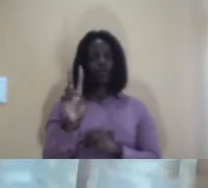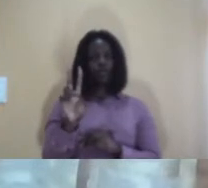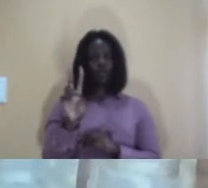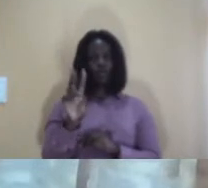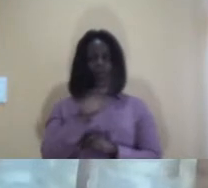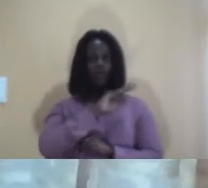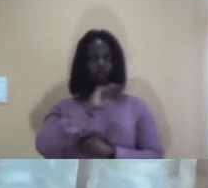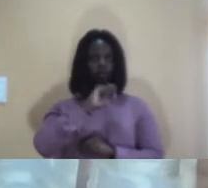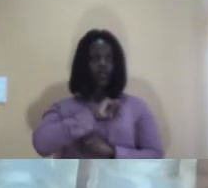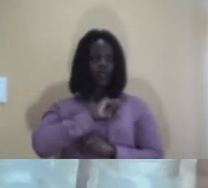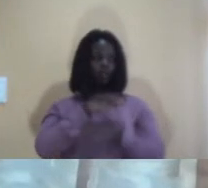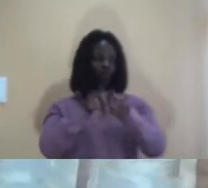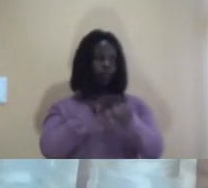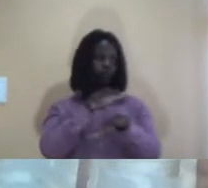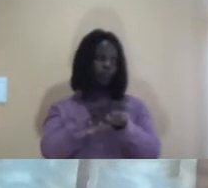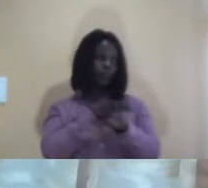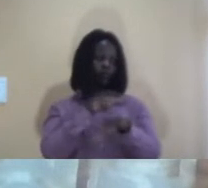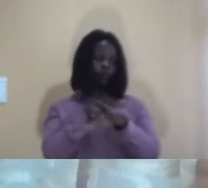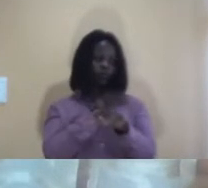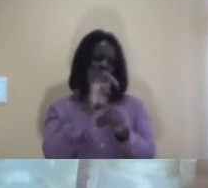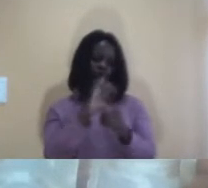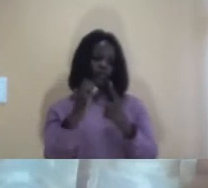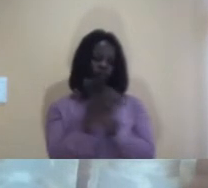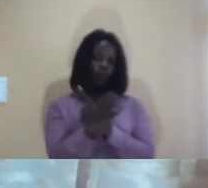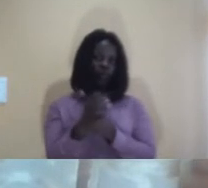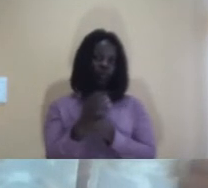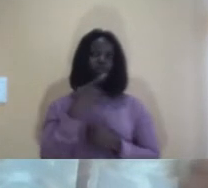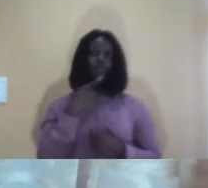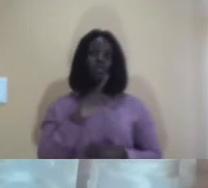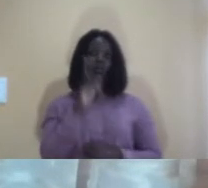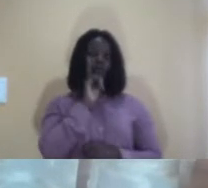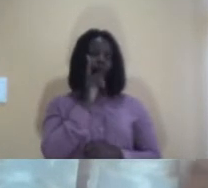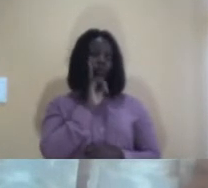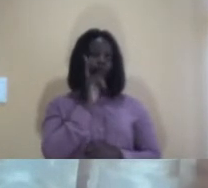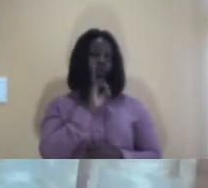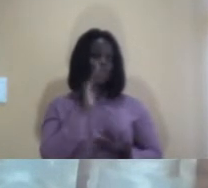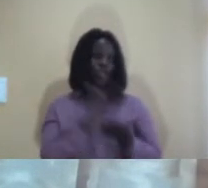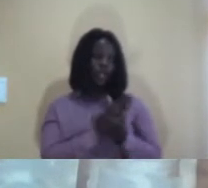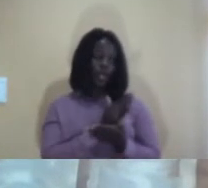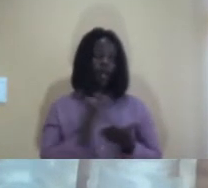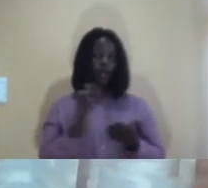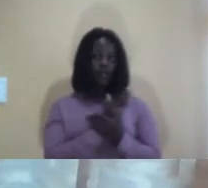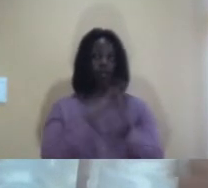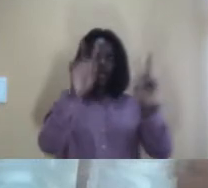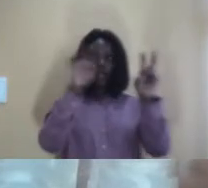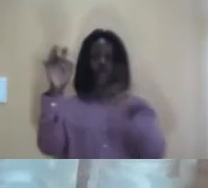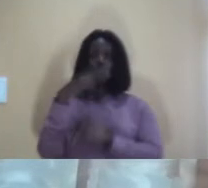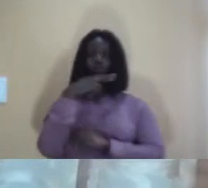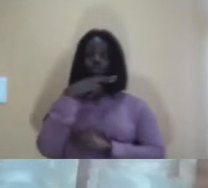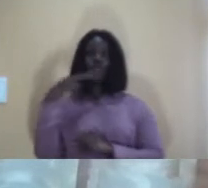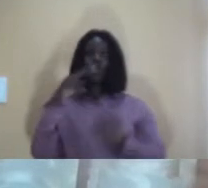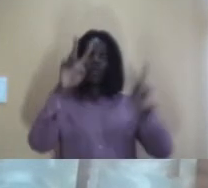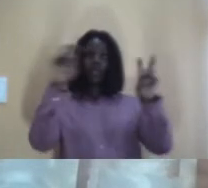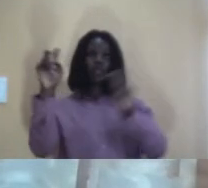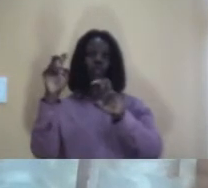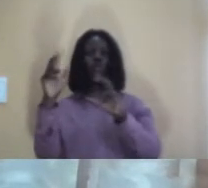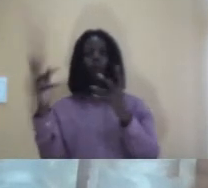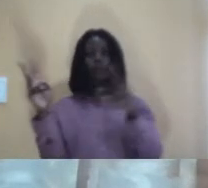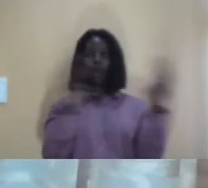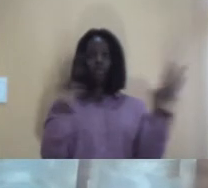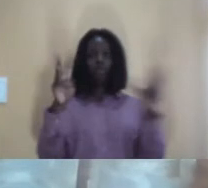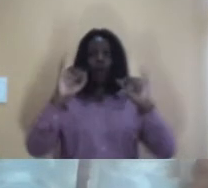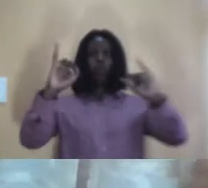agricultural environment. I would therefore like us to visit some of the facts around this subject of climate change and